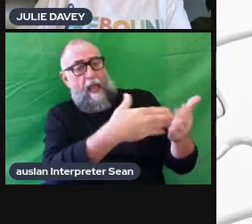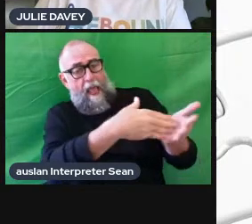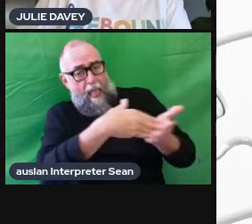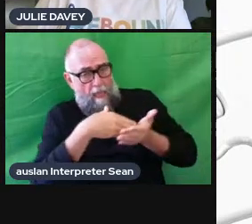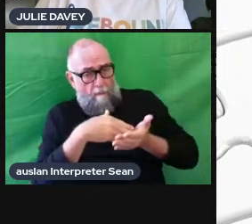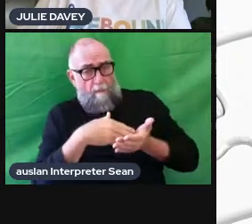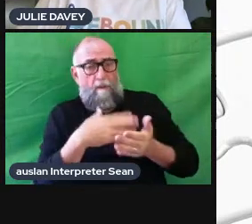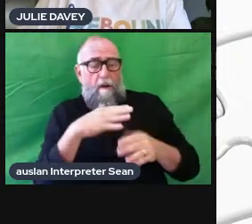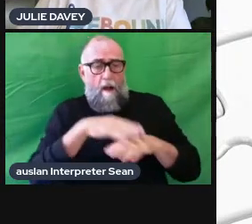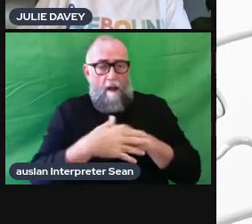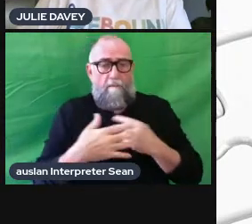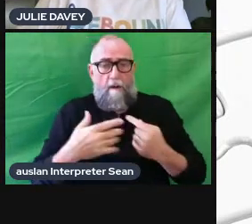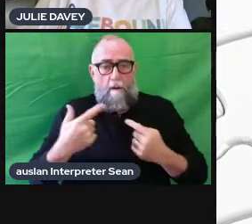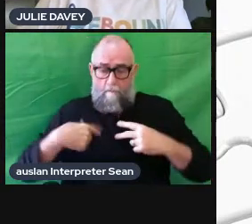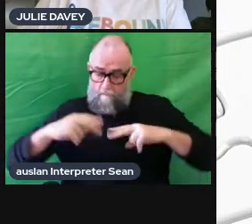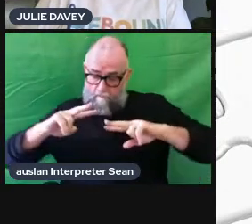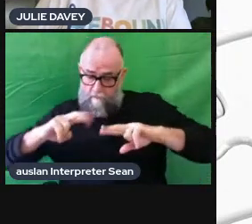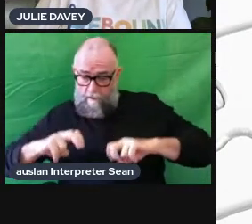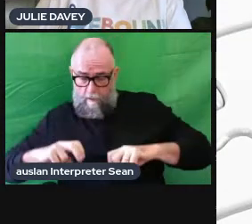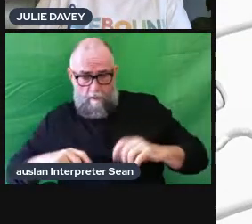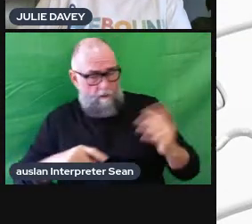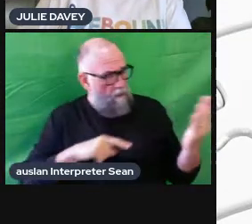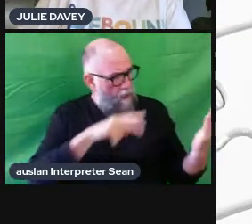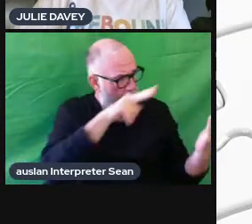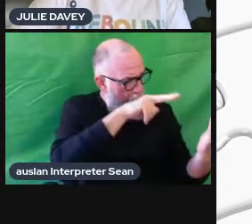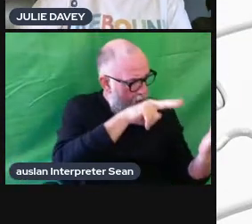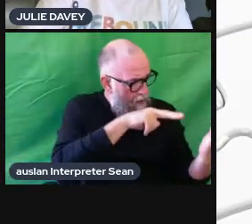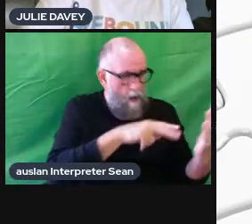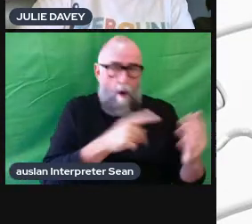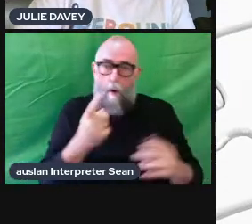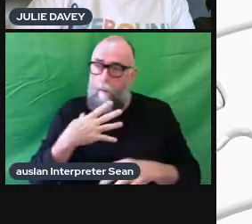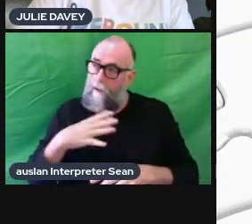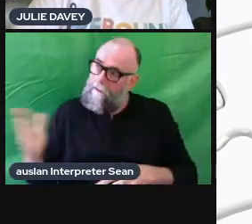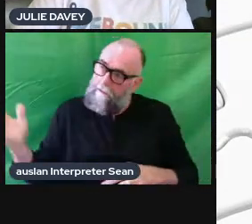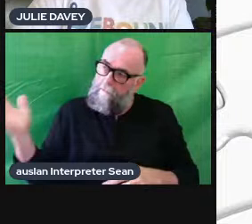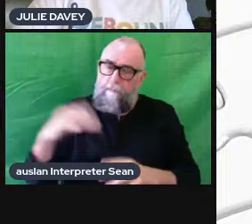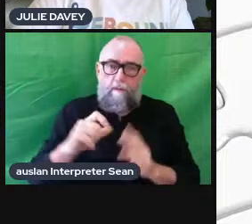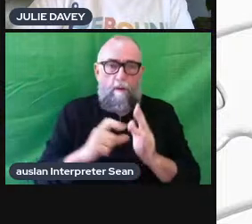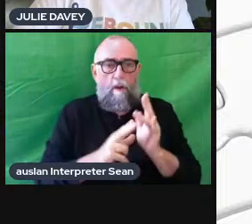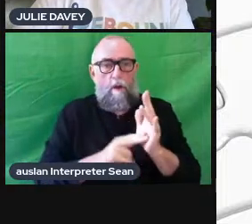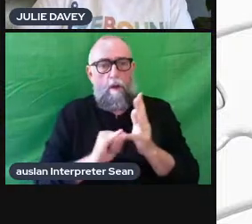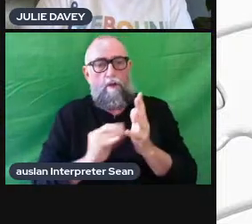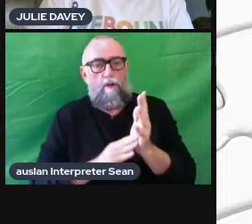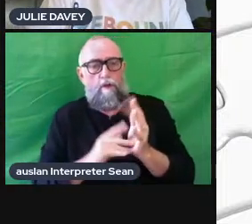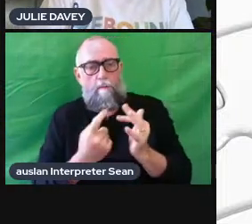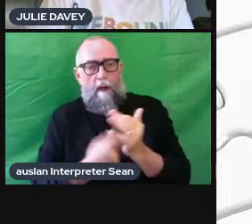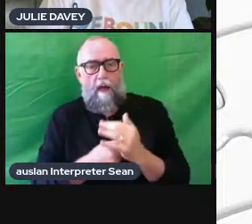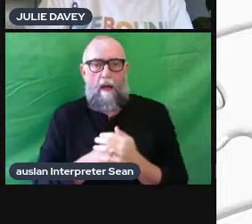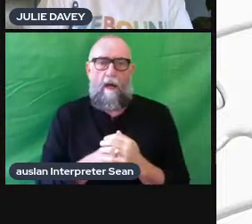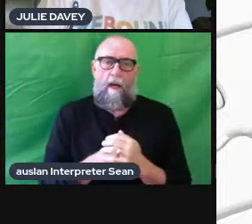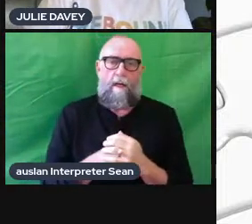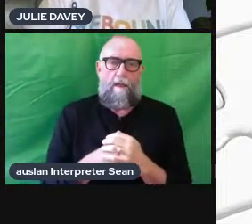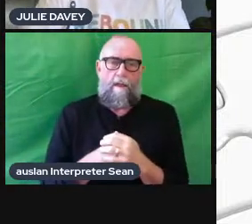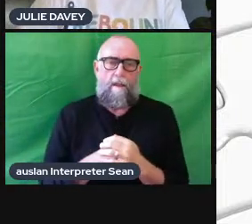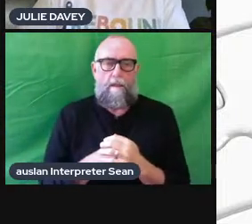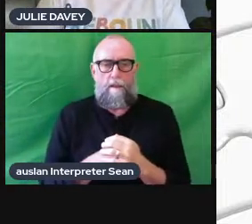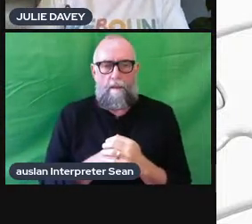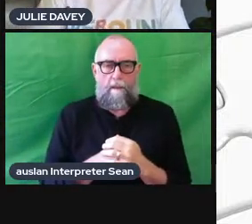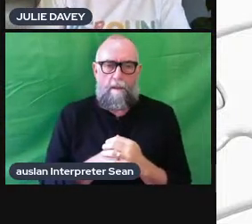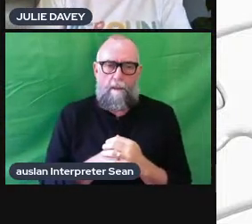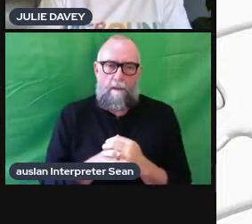for researchers who want to go down this path. Tip 2 for researchers wanting